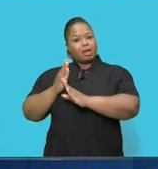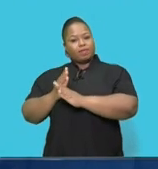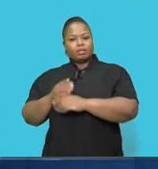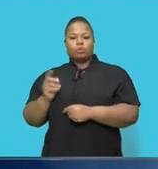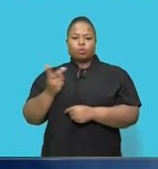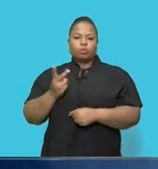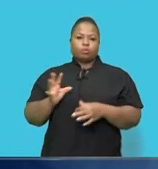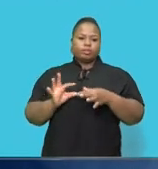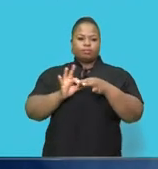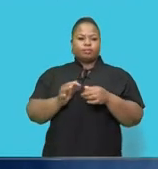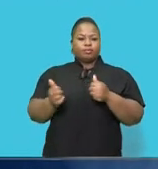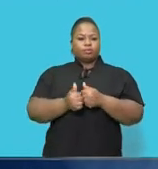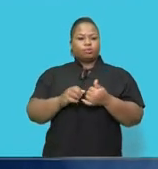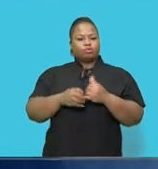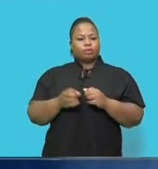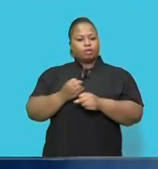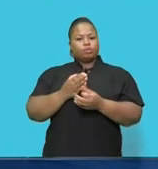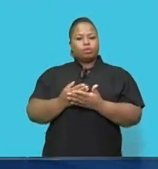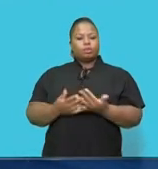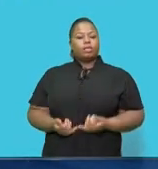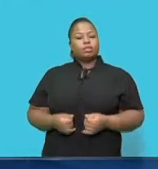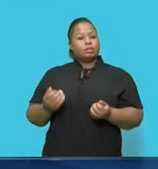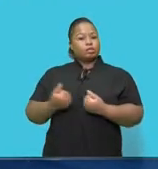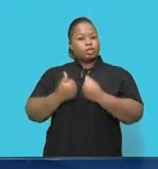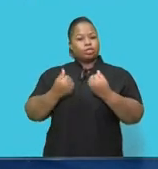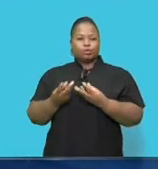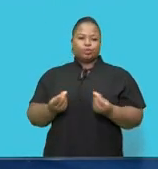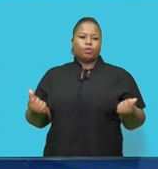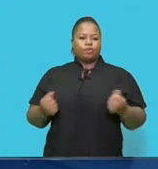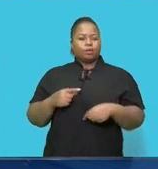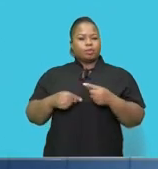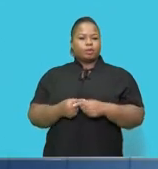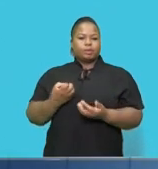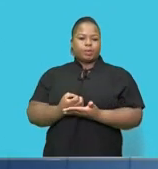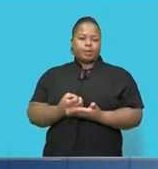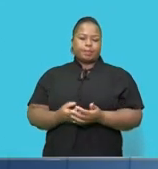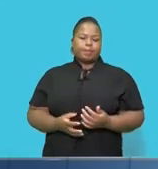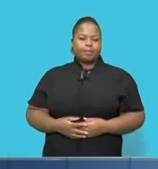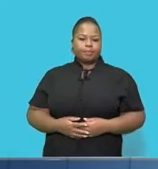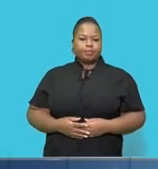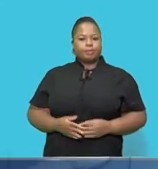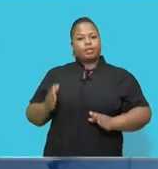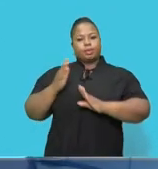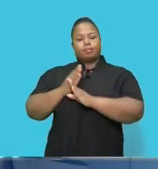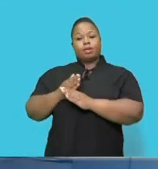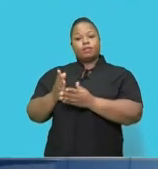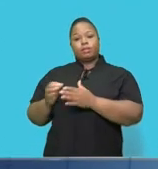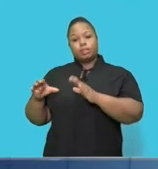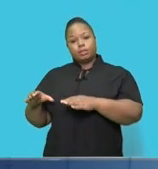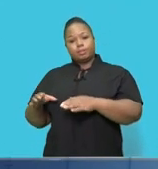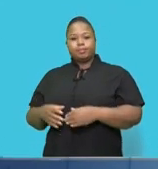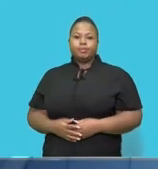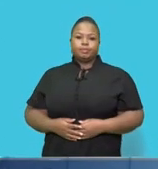ukuncedisa ukukhawulelana nemiba edla umzi efana nengxuba kaxaka yezamandla. Private sector